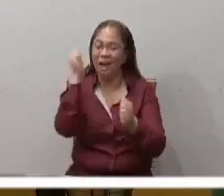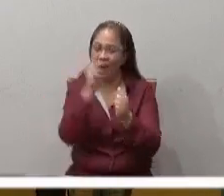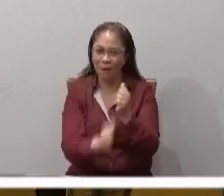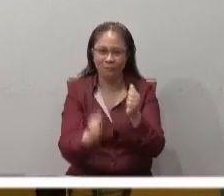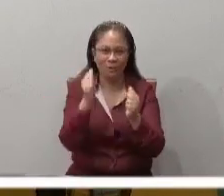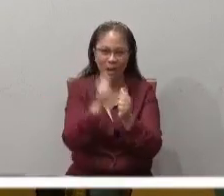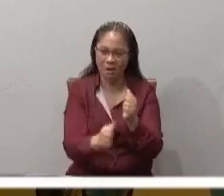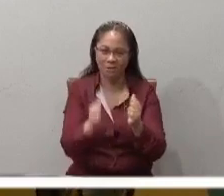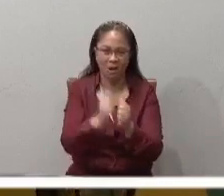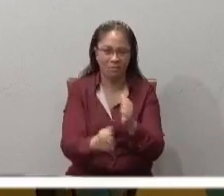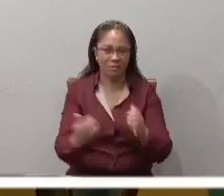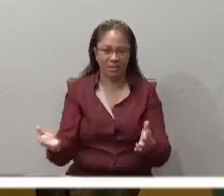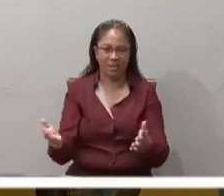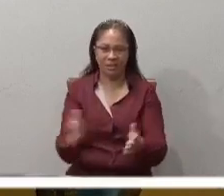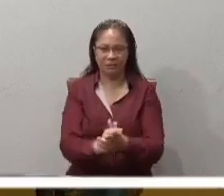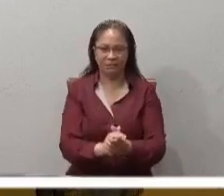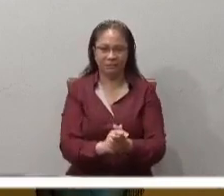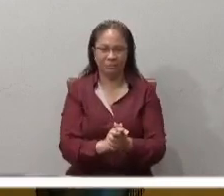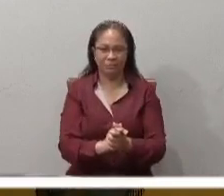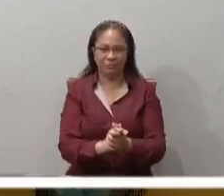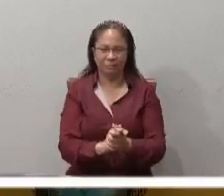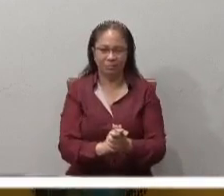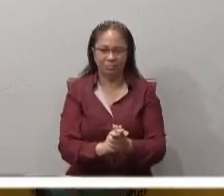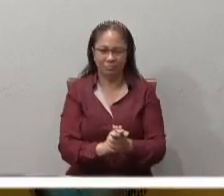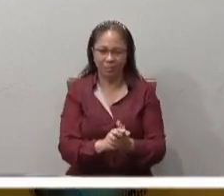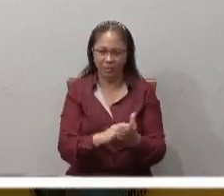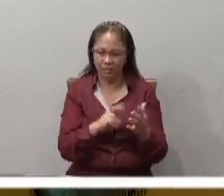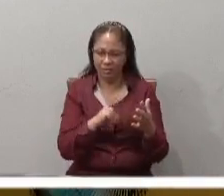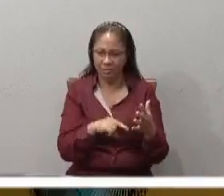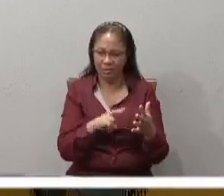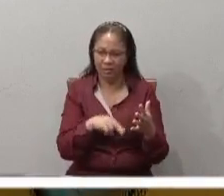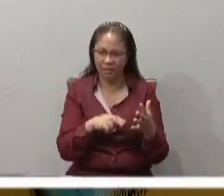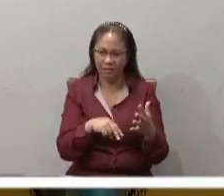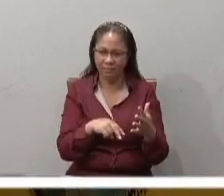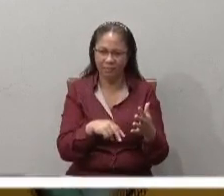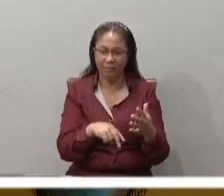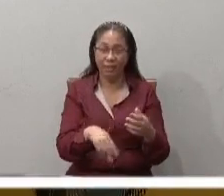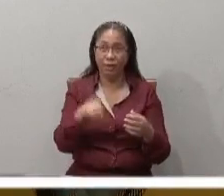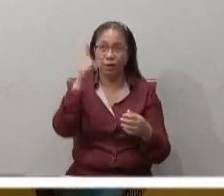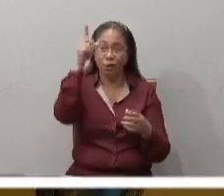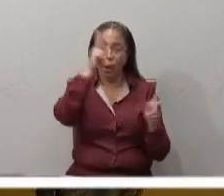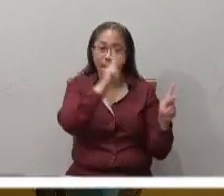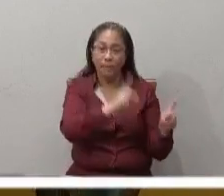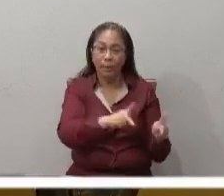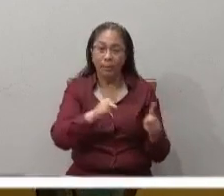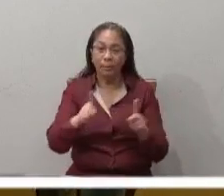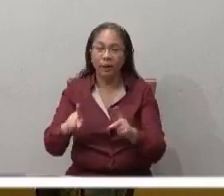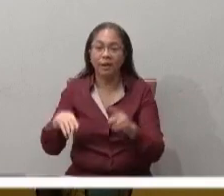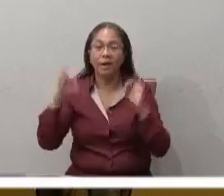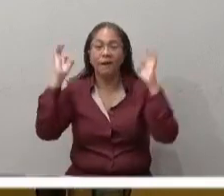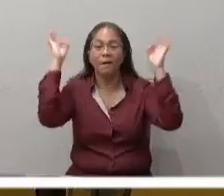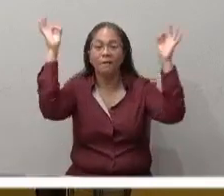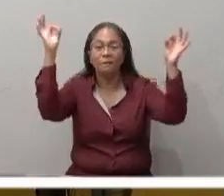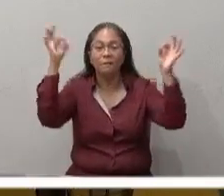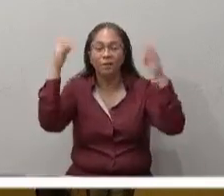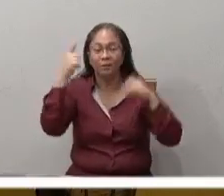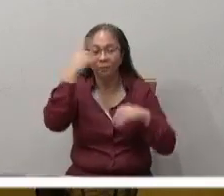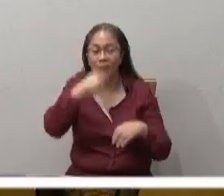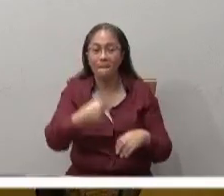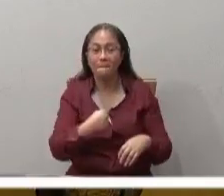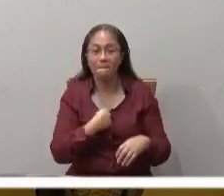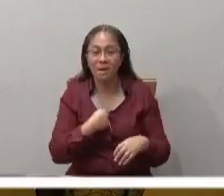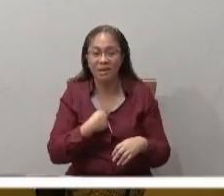I shall want. And then it goes down, you have prepared a banquet for